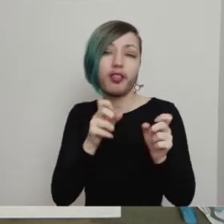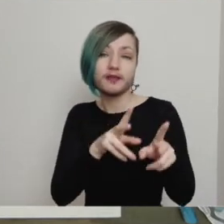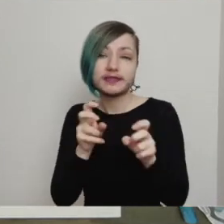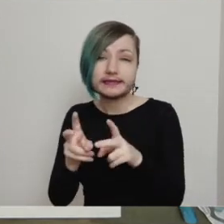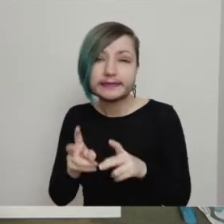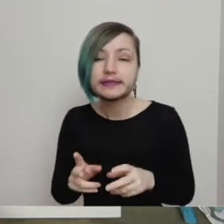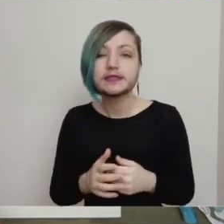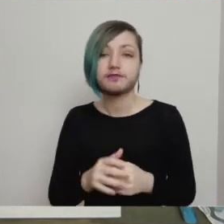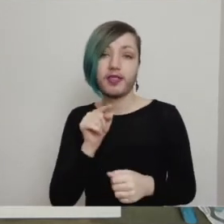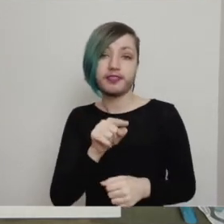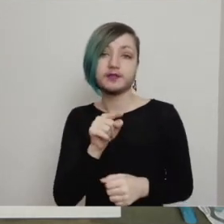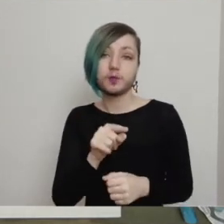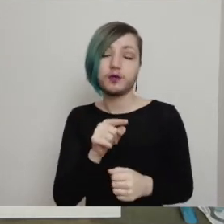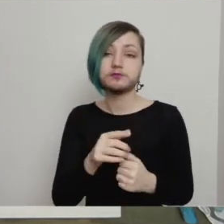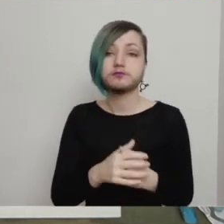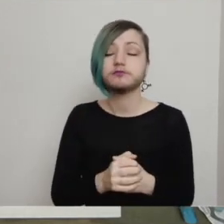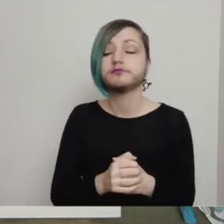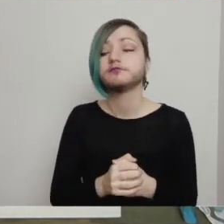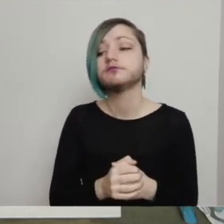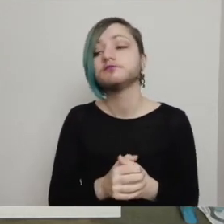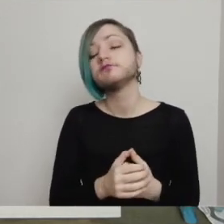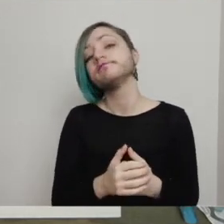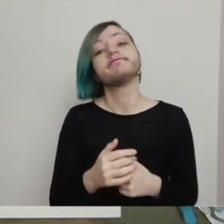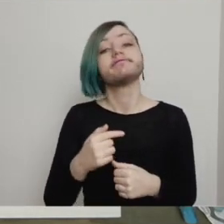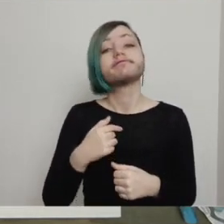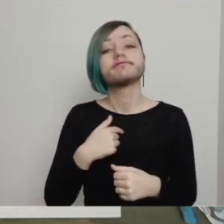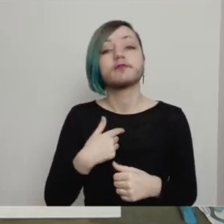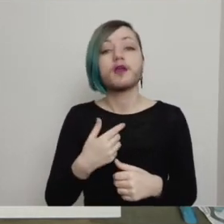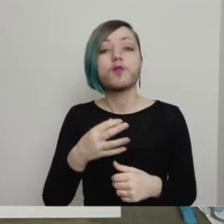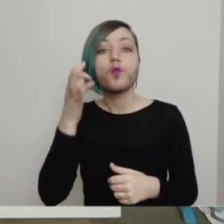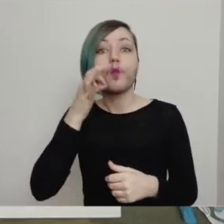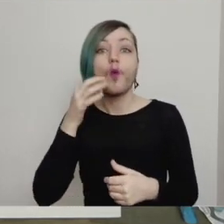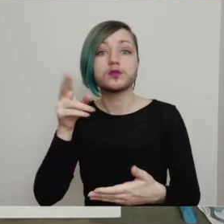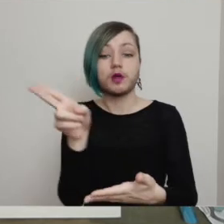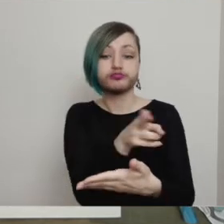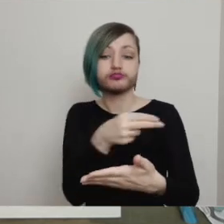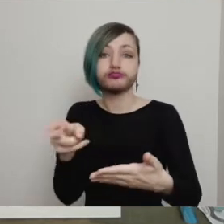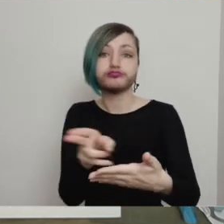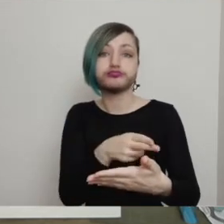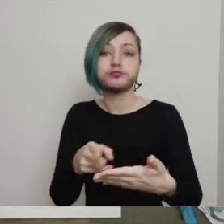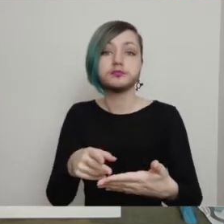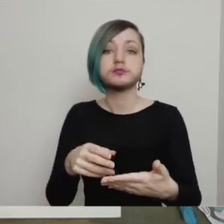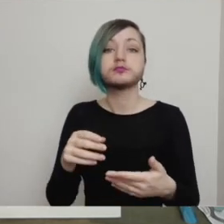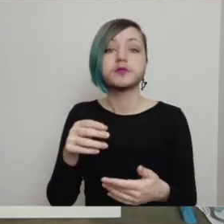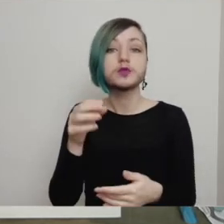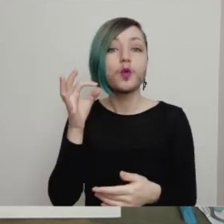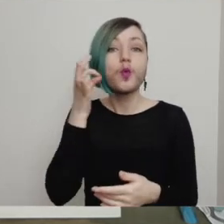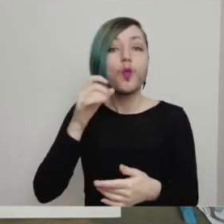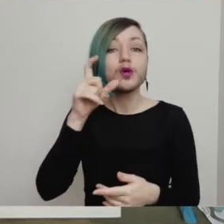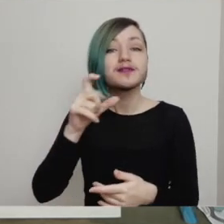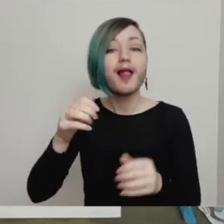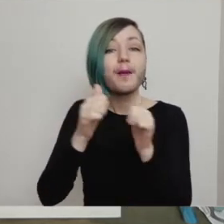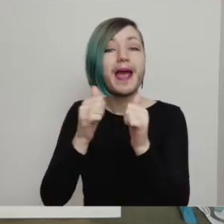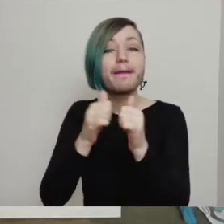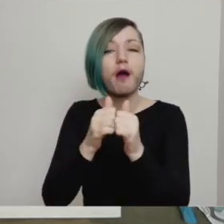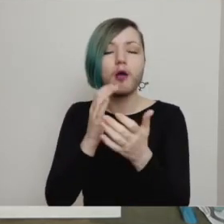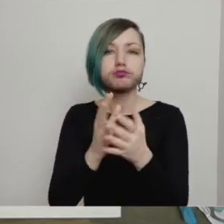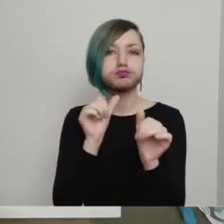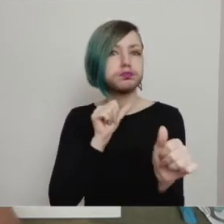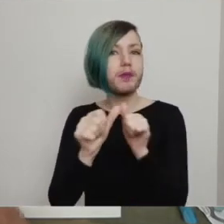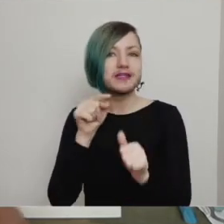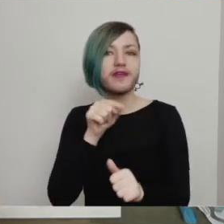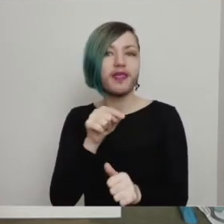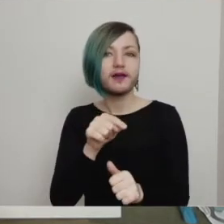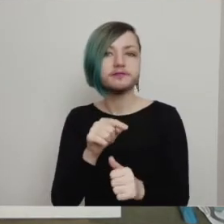did for this one, so for example, was put some water on the surface. Watercolour paper works really well for this. And then